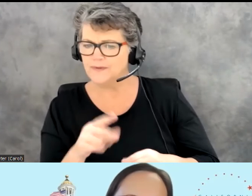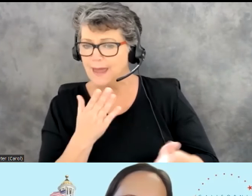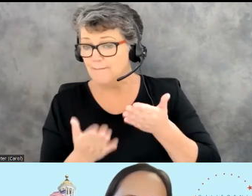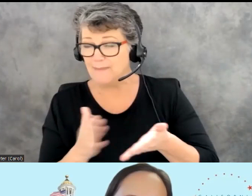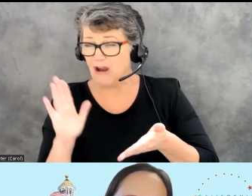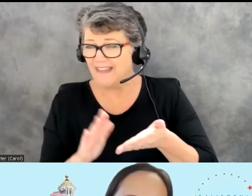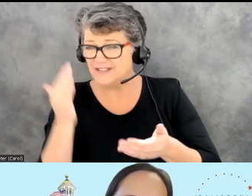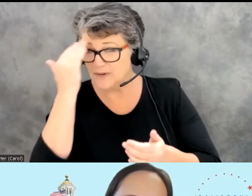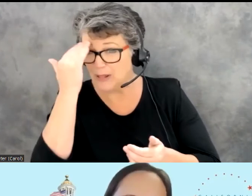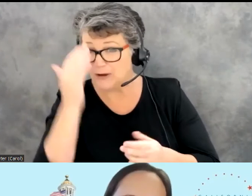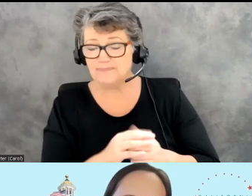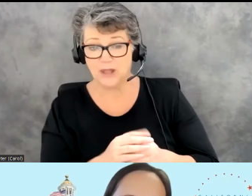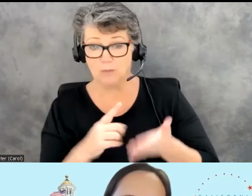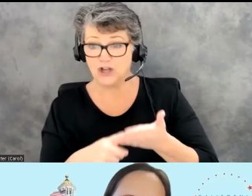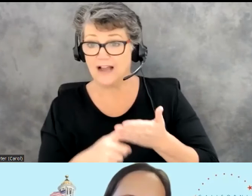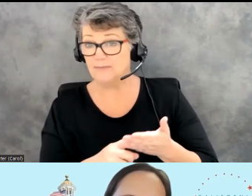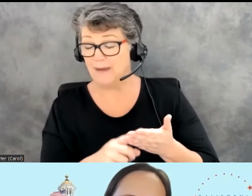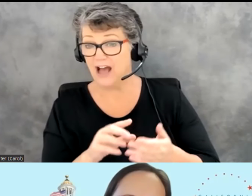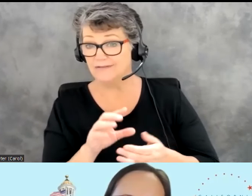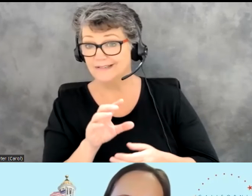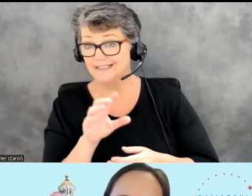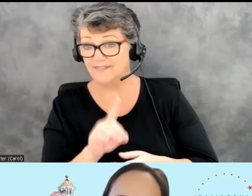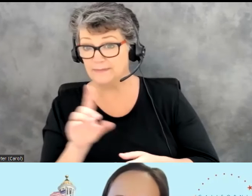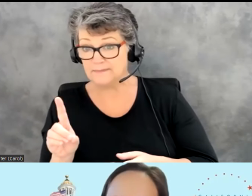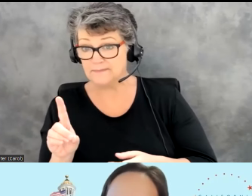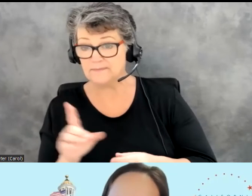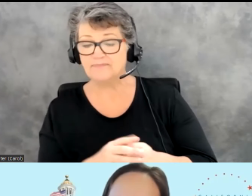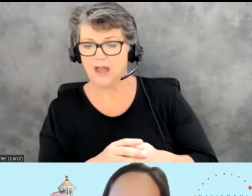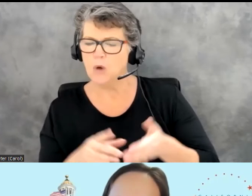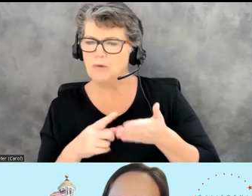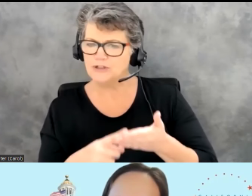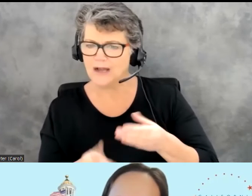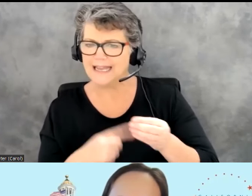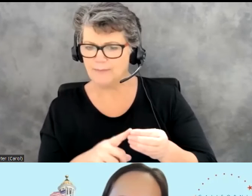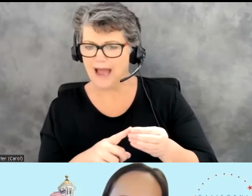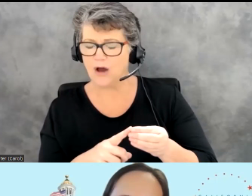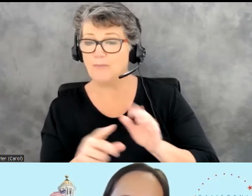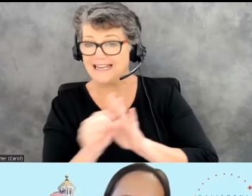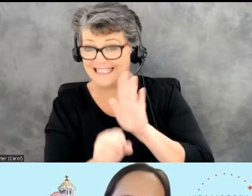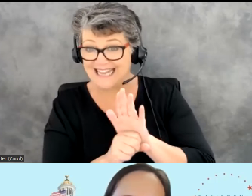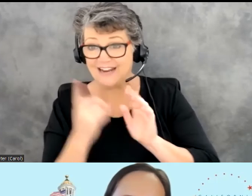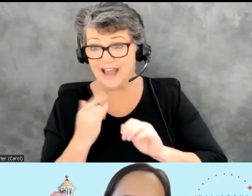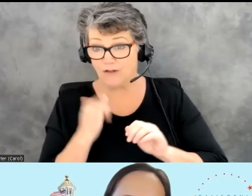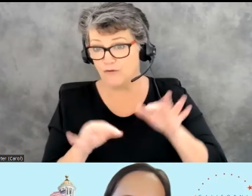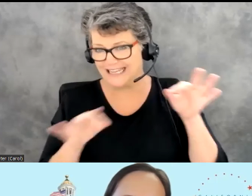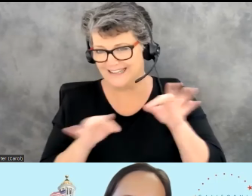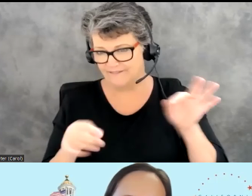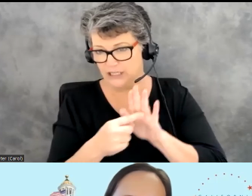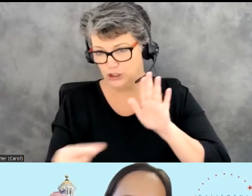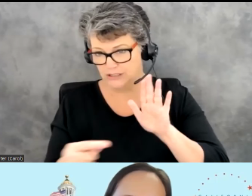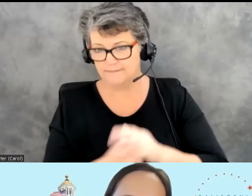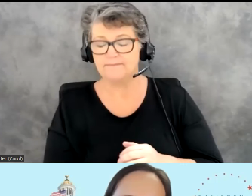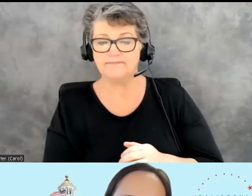less familiar, when we're talking about developmental disabilities, we'll be talking about as defined by state of California, which